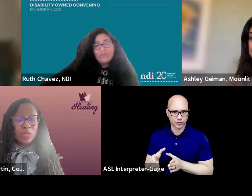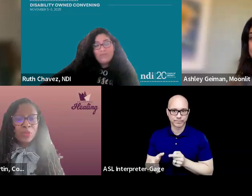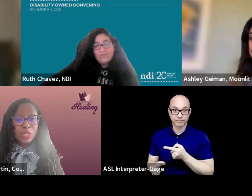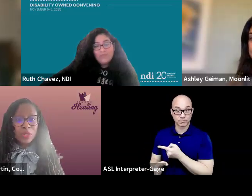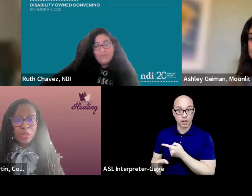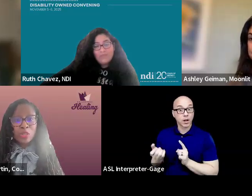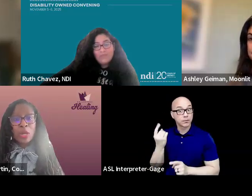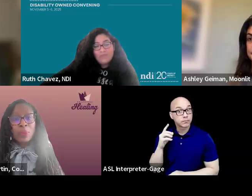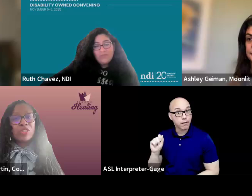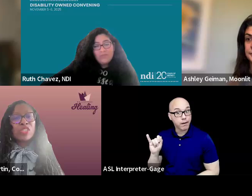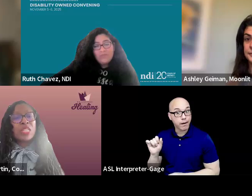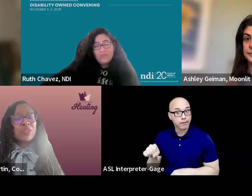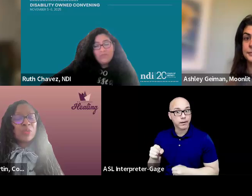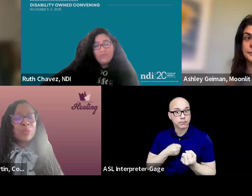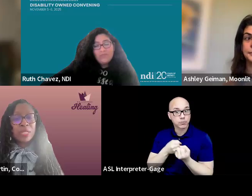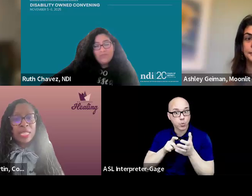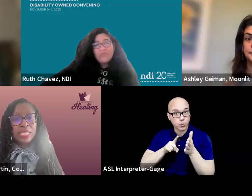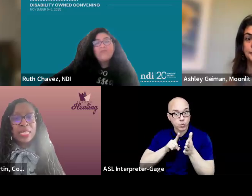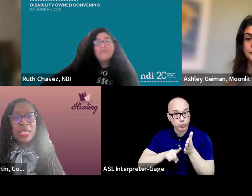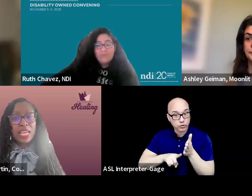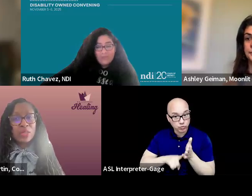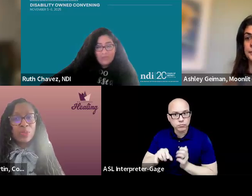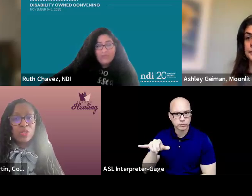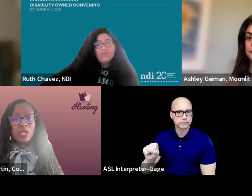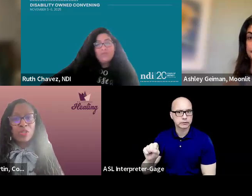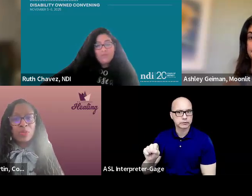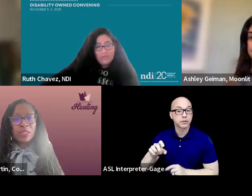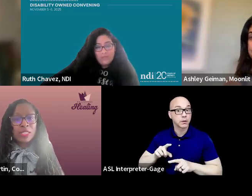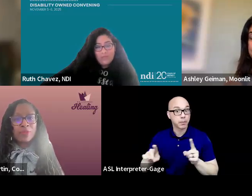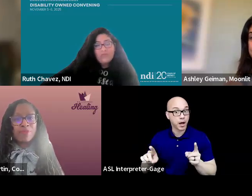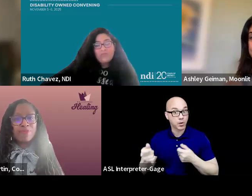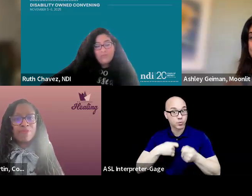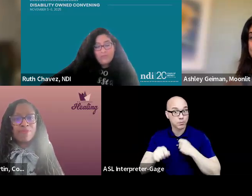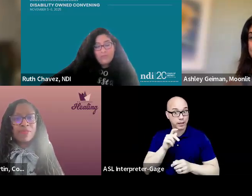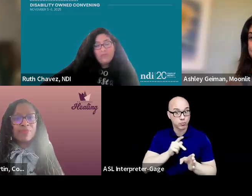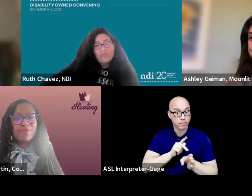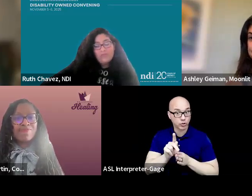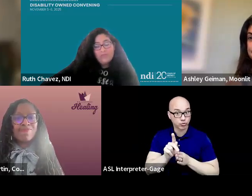can support your research, but it should never replace expert judgment.